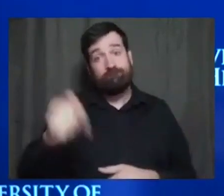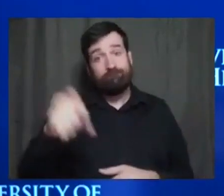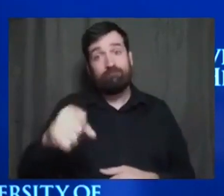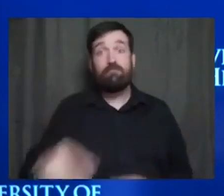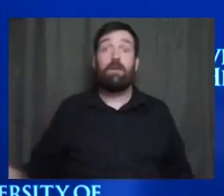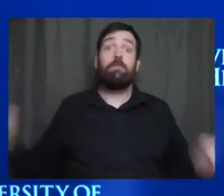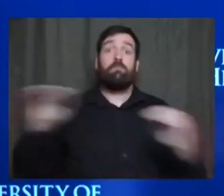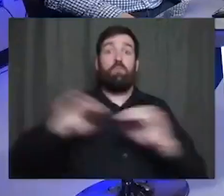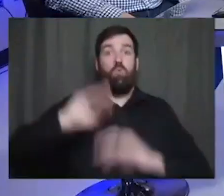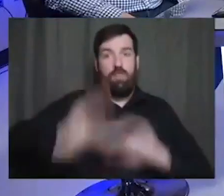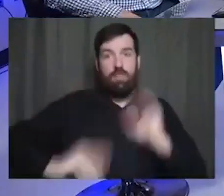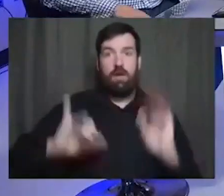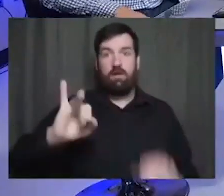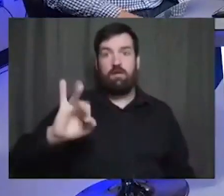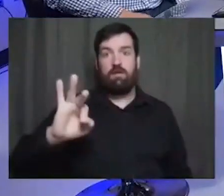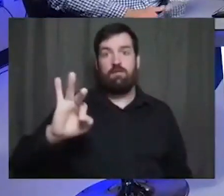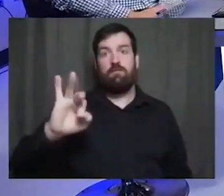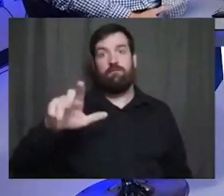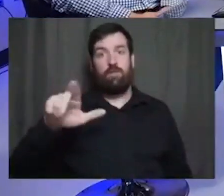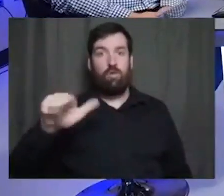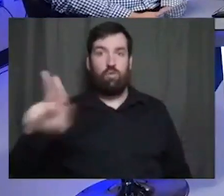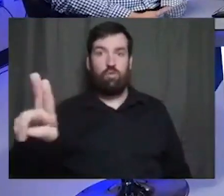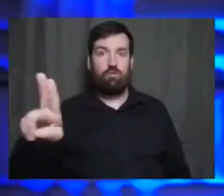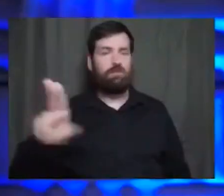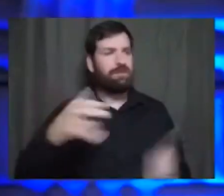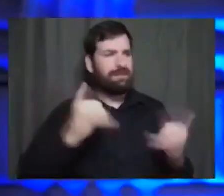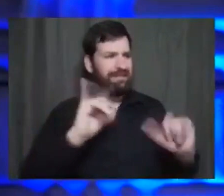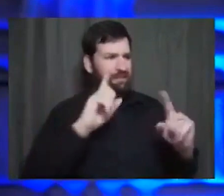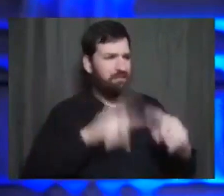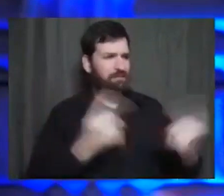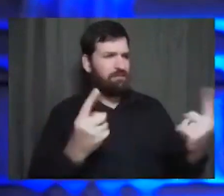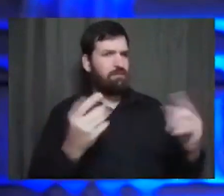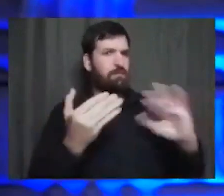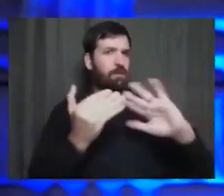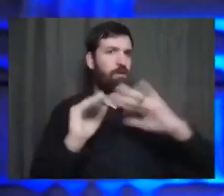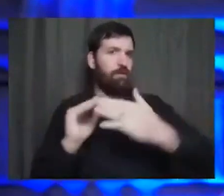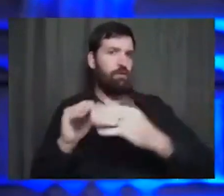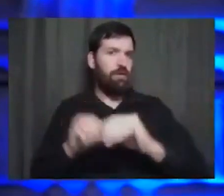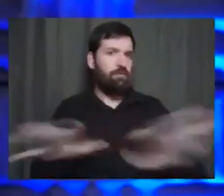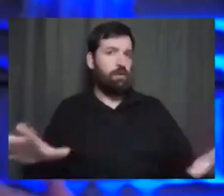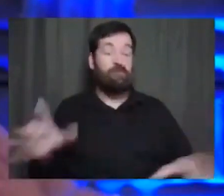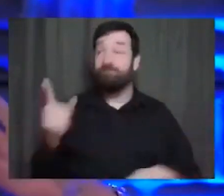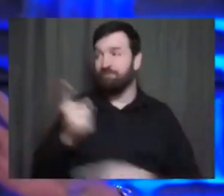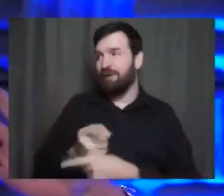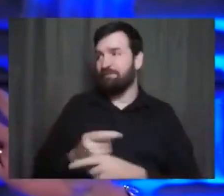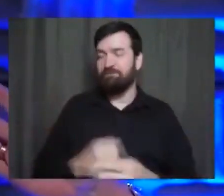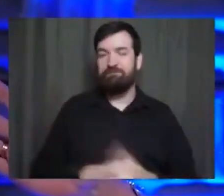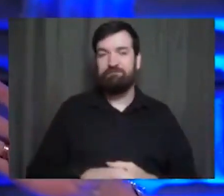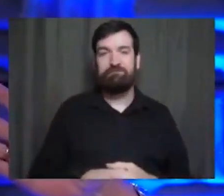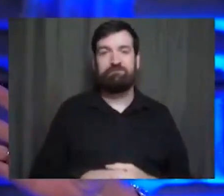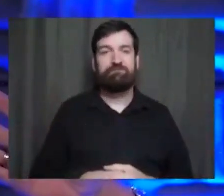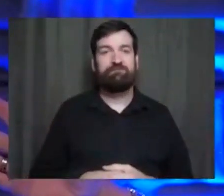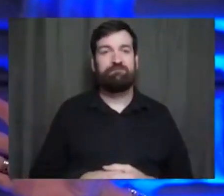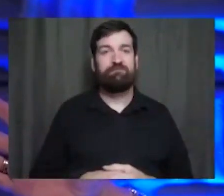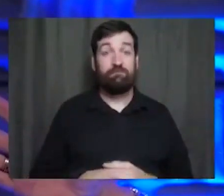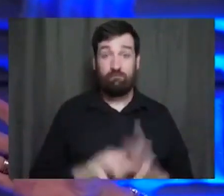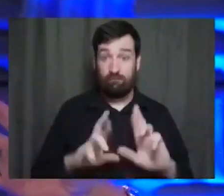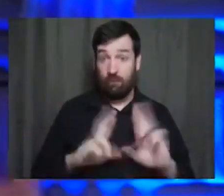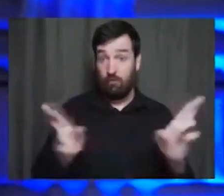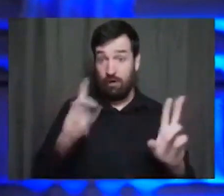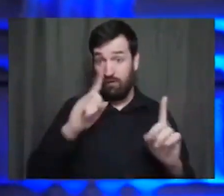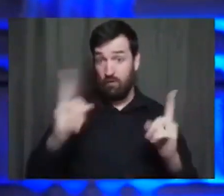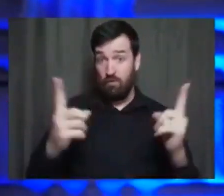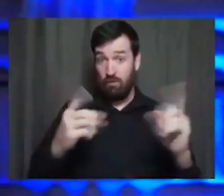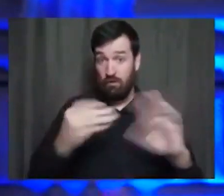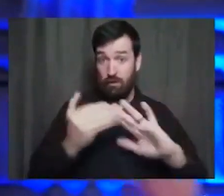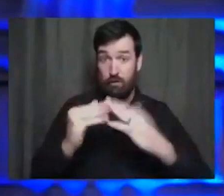influenza. And there's no disputing that we still have community spread. Absolutely. All right, so are we ready for community questions? I think so. All